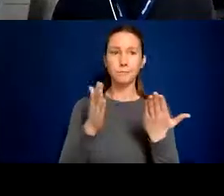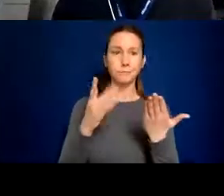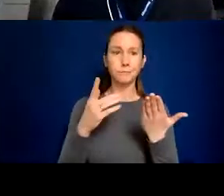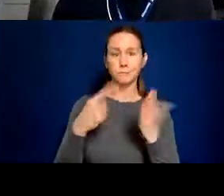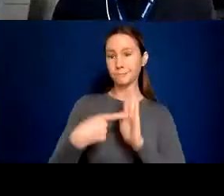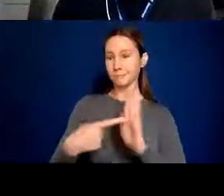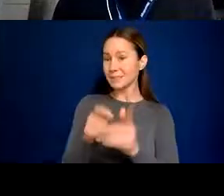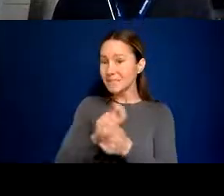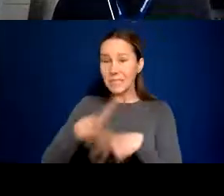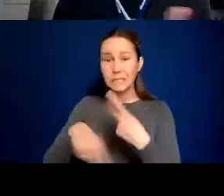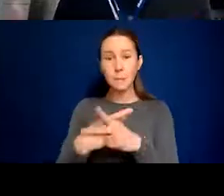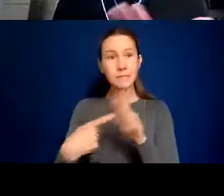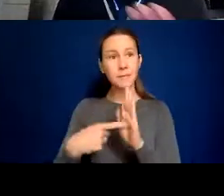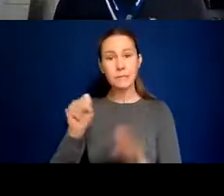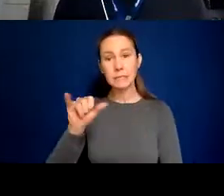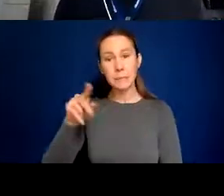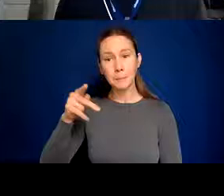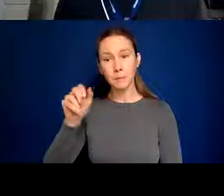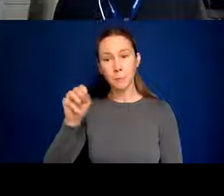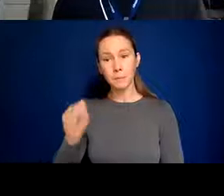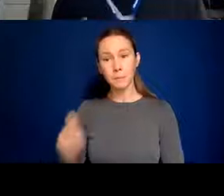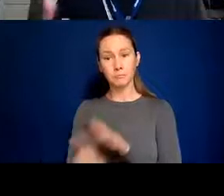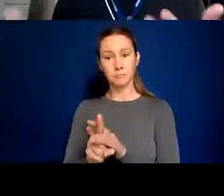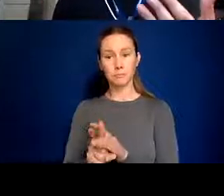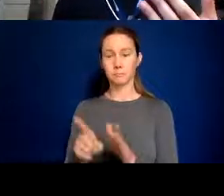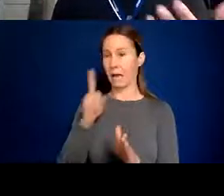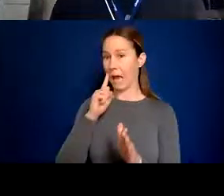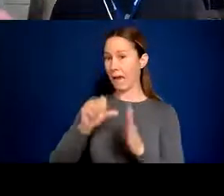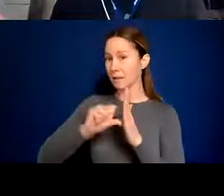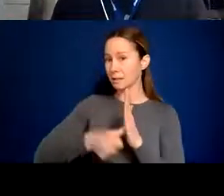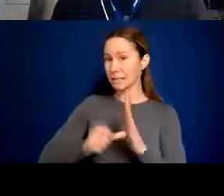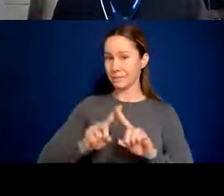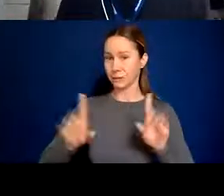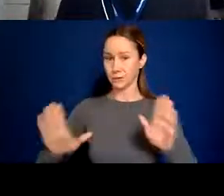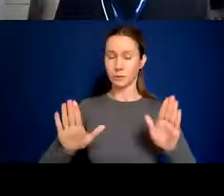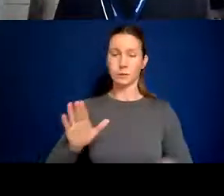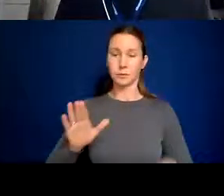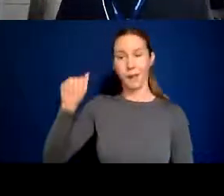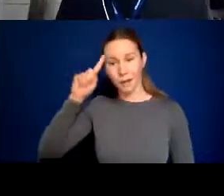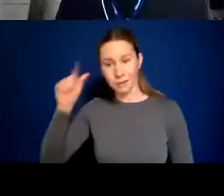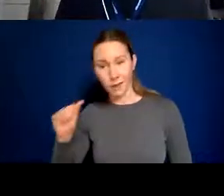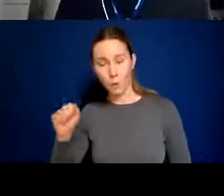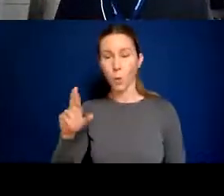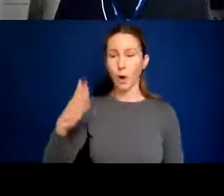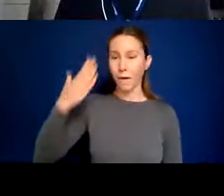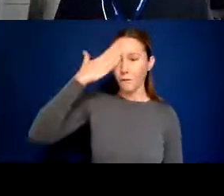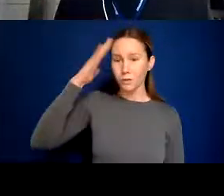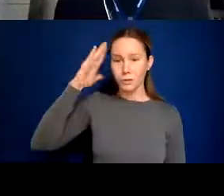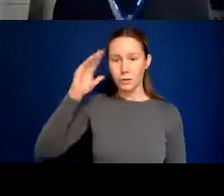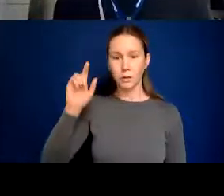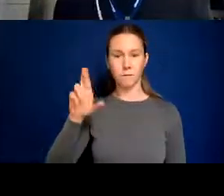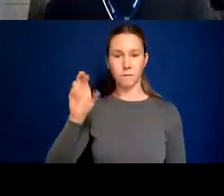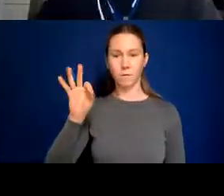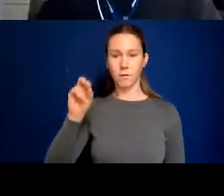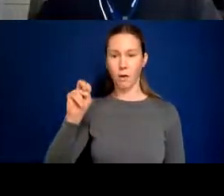to emerge. And I put the big distinction, for example, between Alzheimer's and frontotemporal dementia, where in